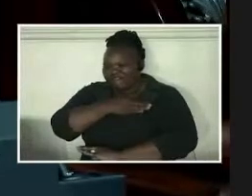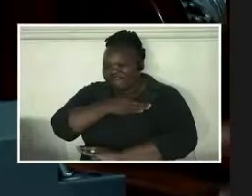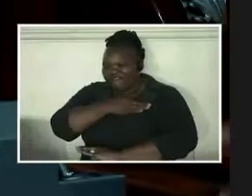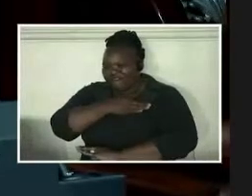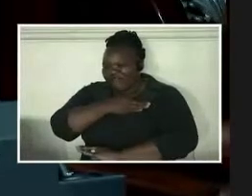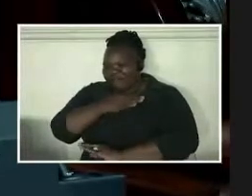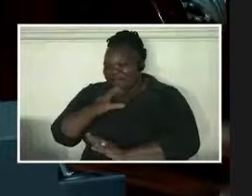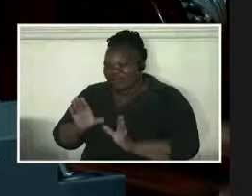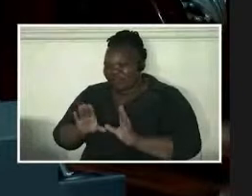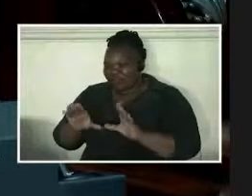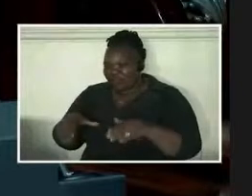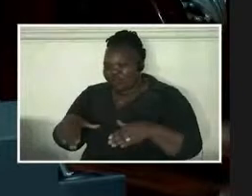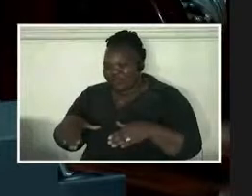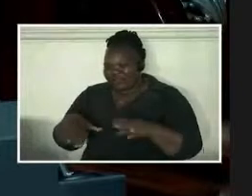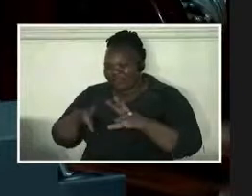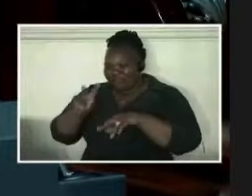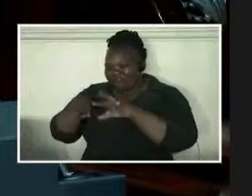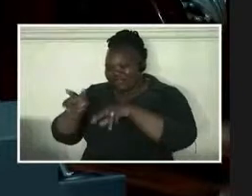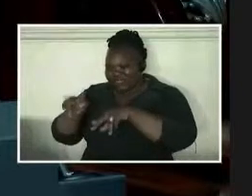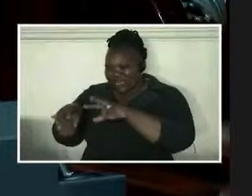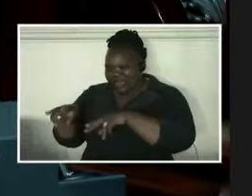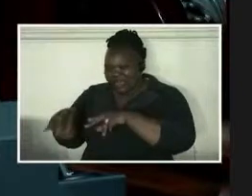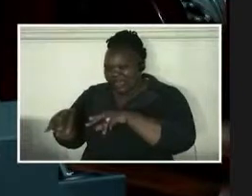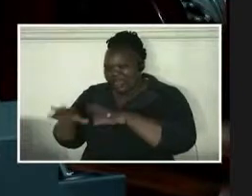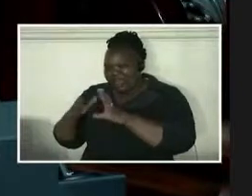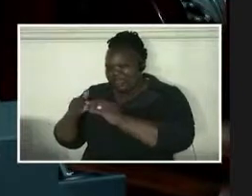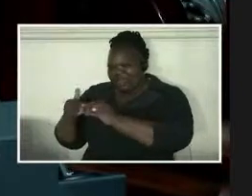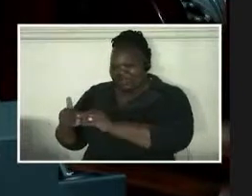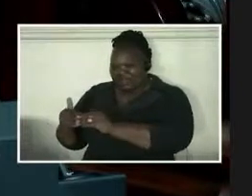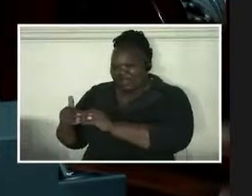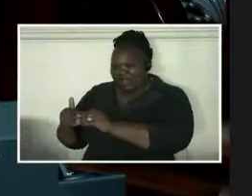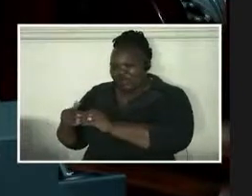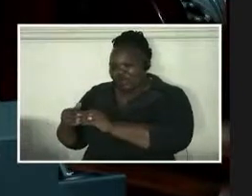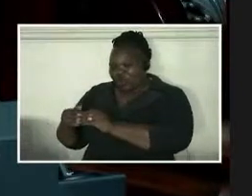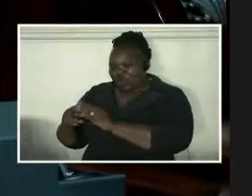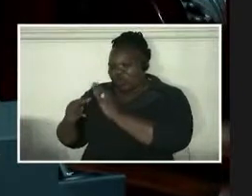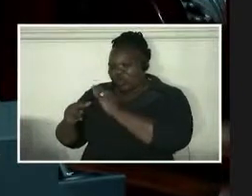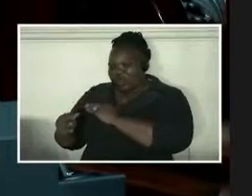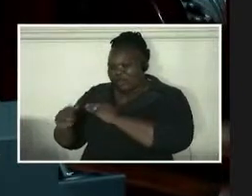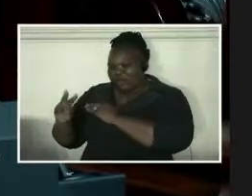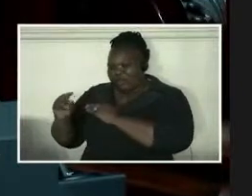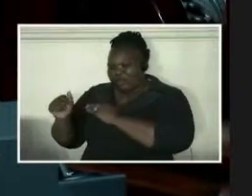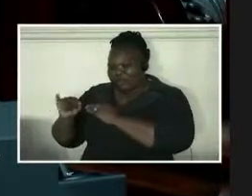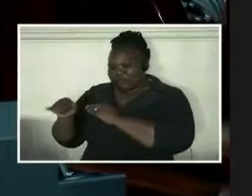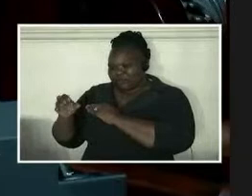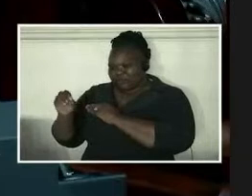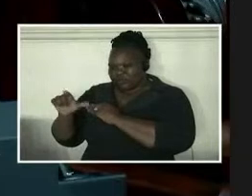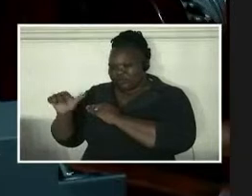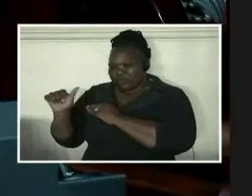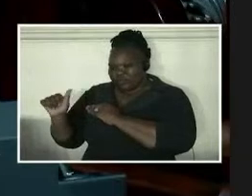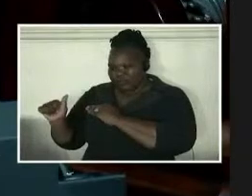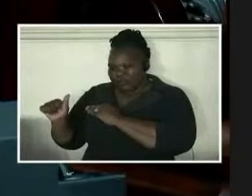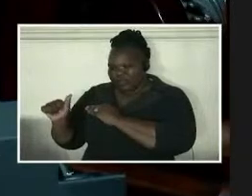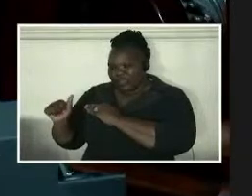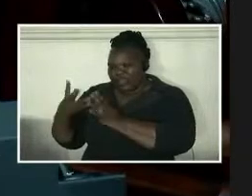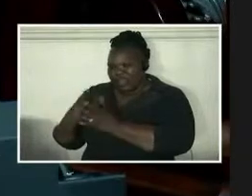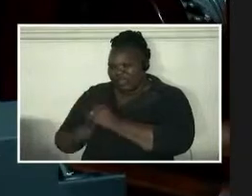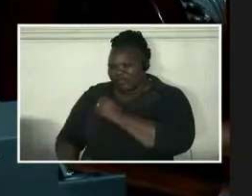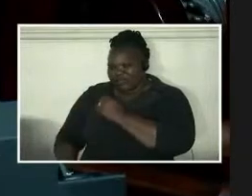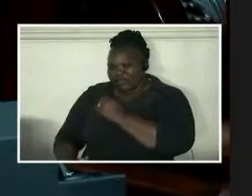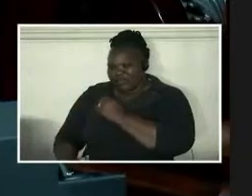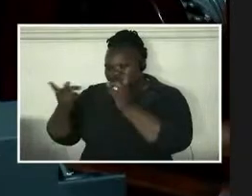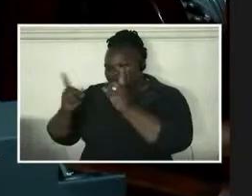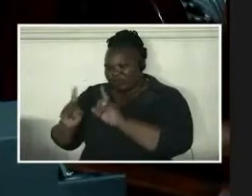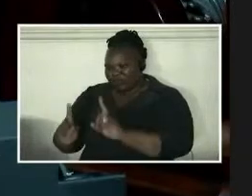committee's meticulous oversight led by honorable and majola we still find the absence of